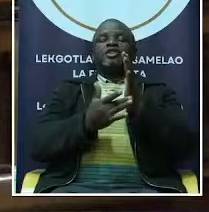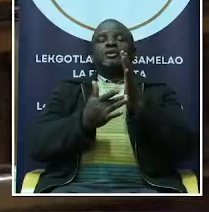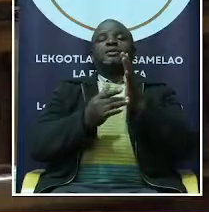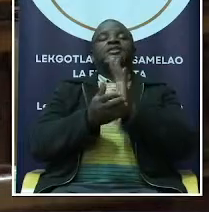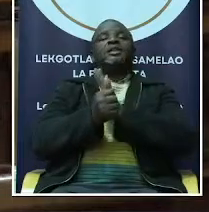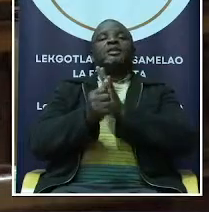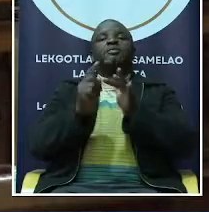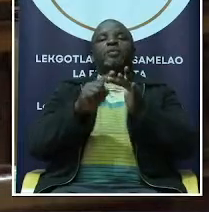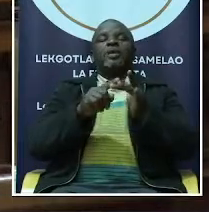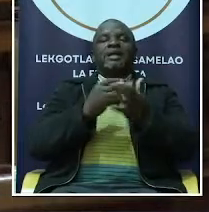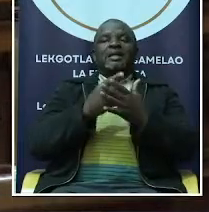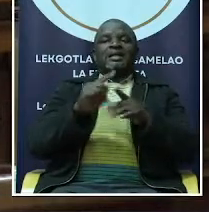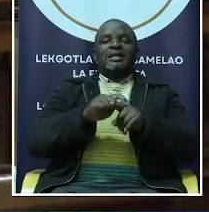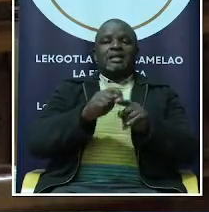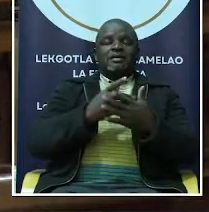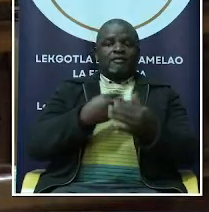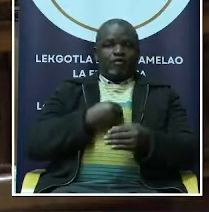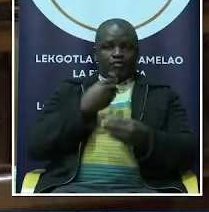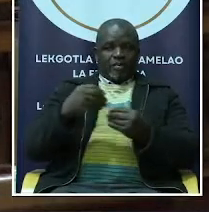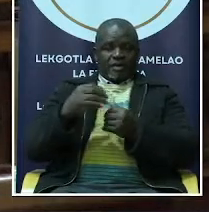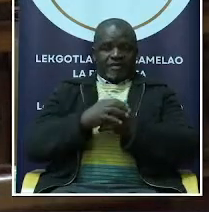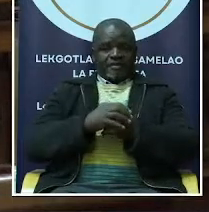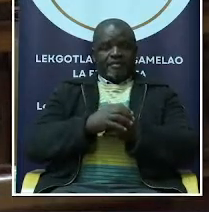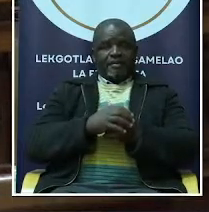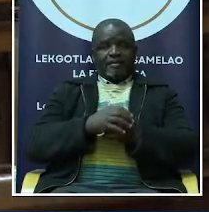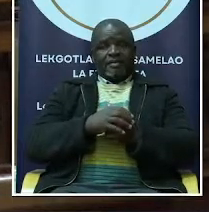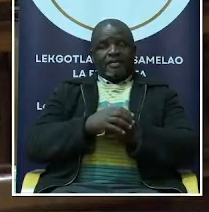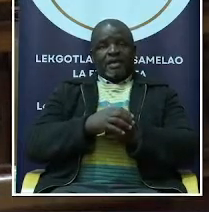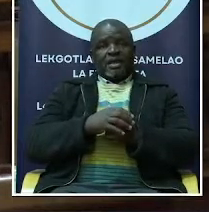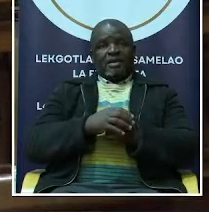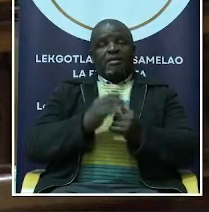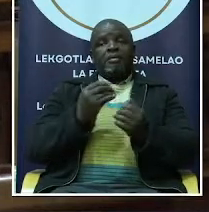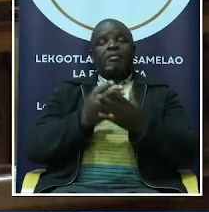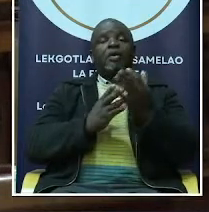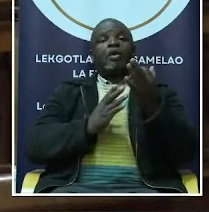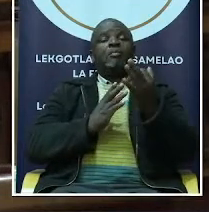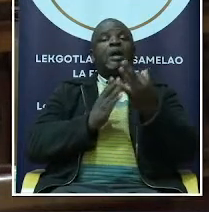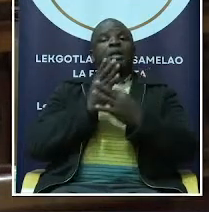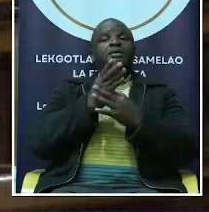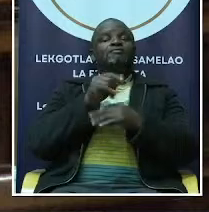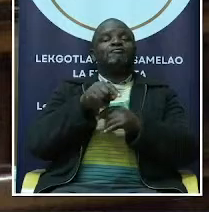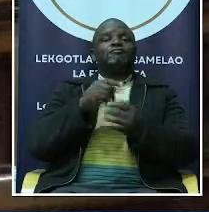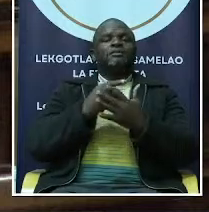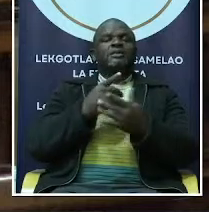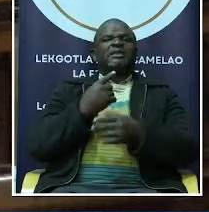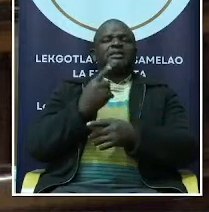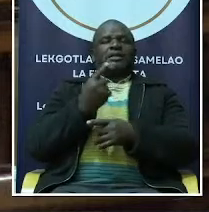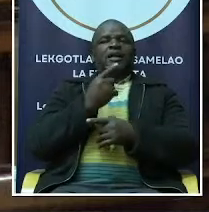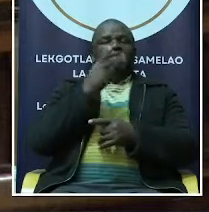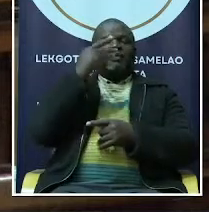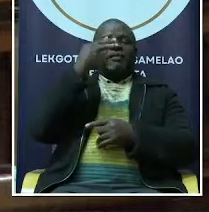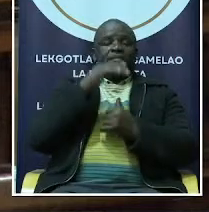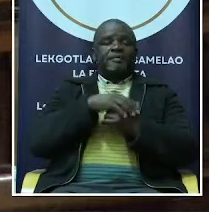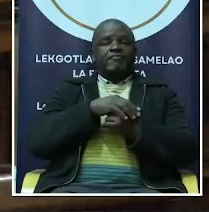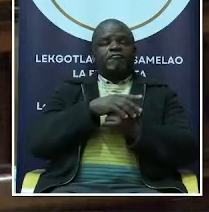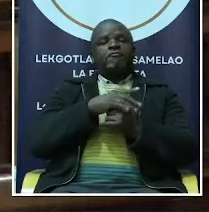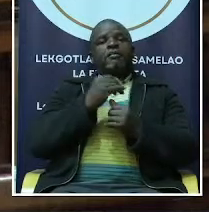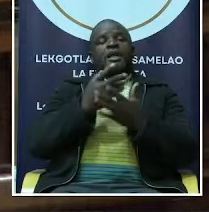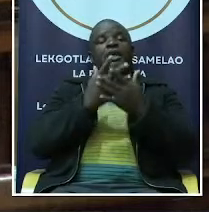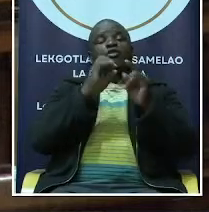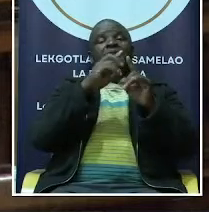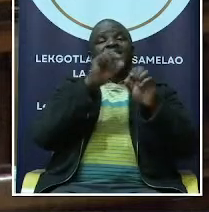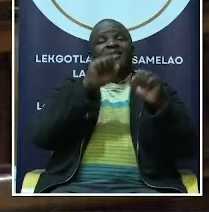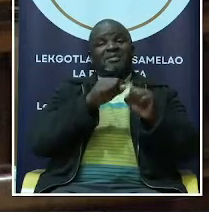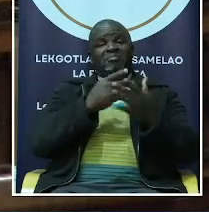for youth-led startups. Beyond access, we must ask ourselves, are our education